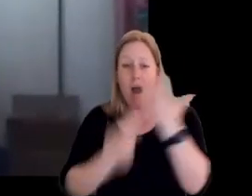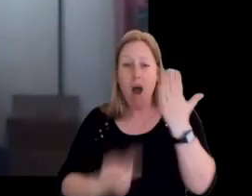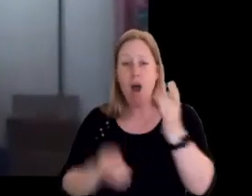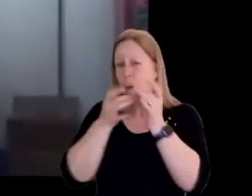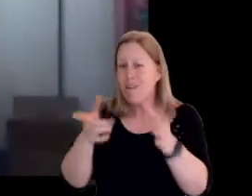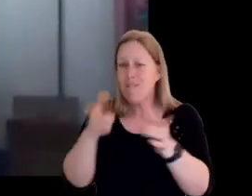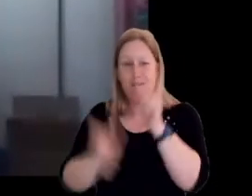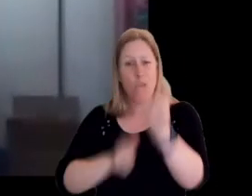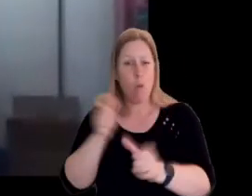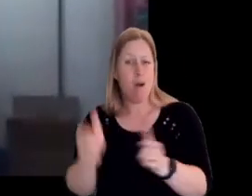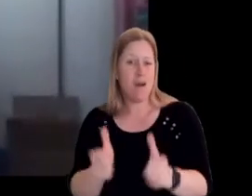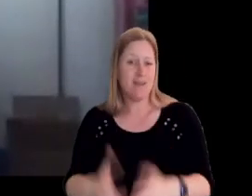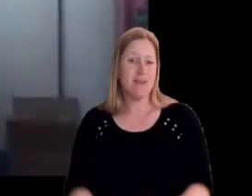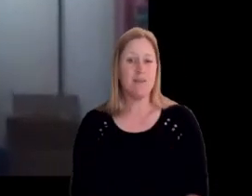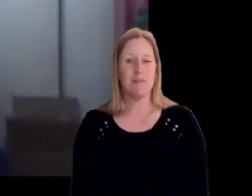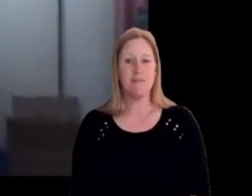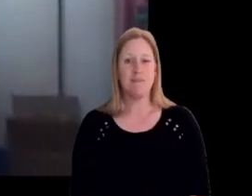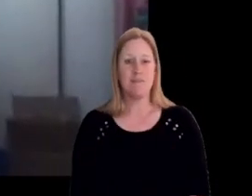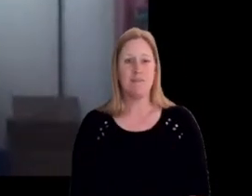wonderful words.